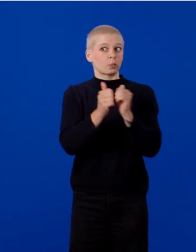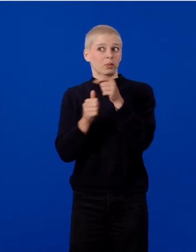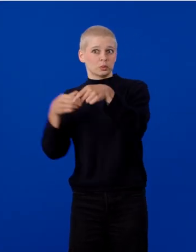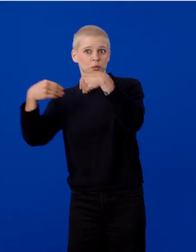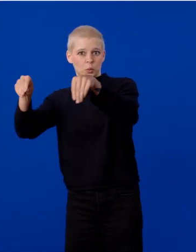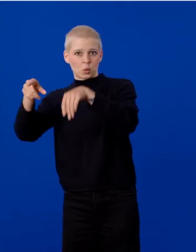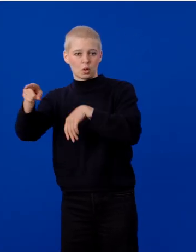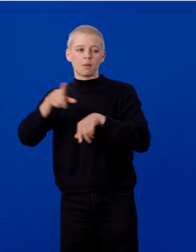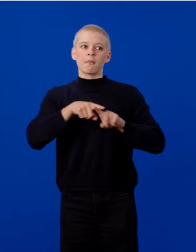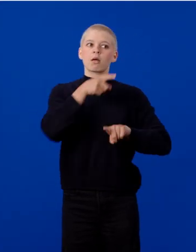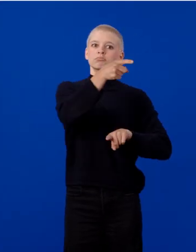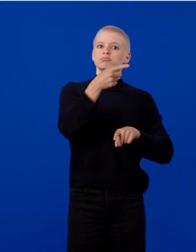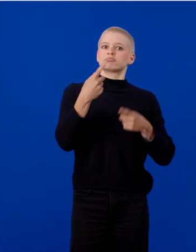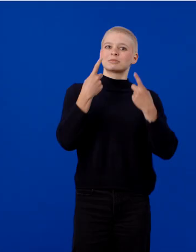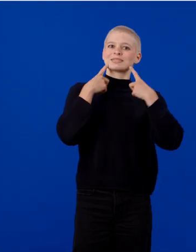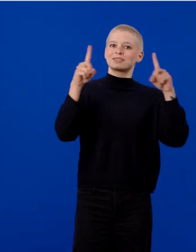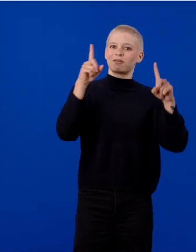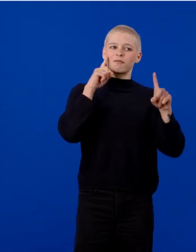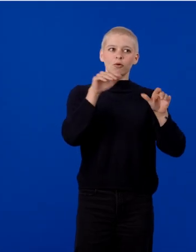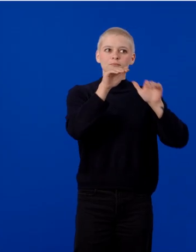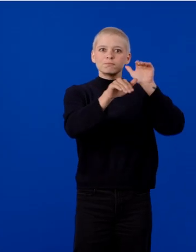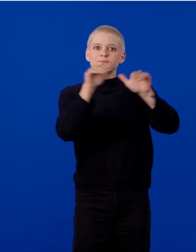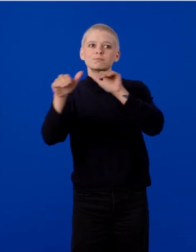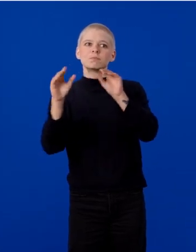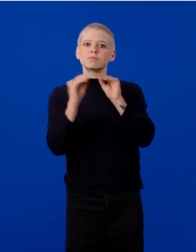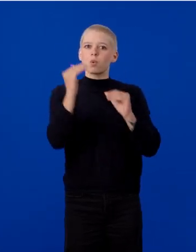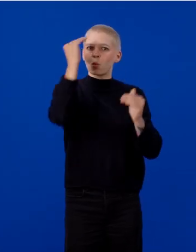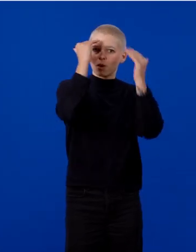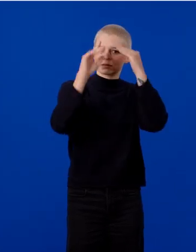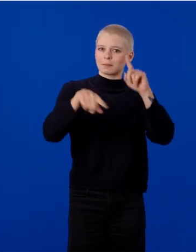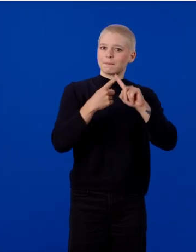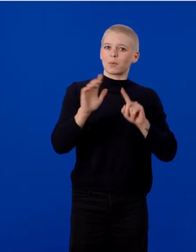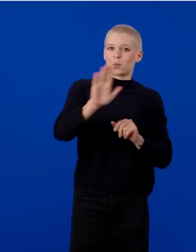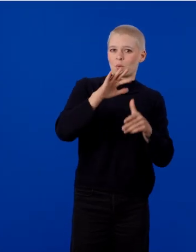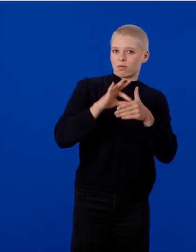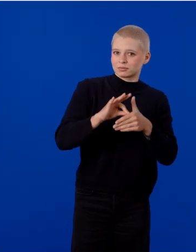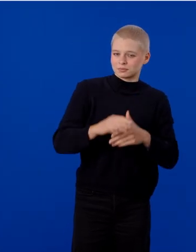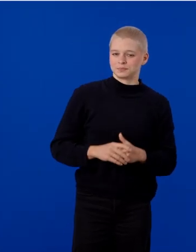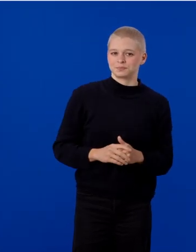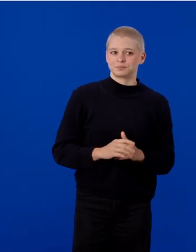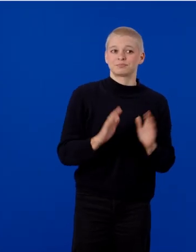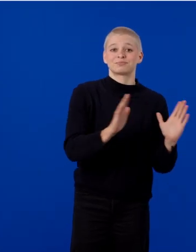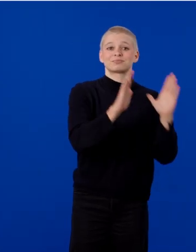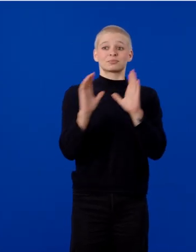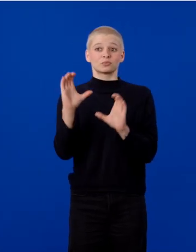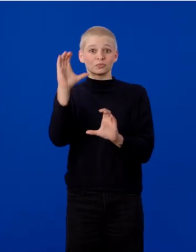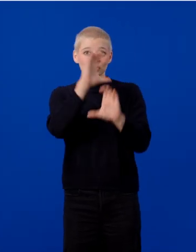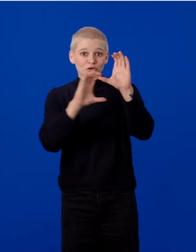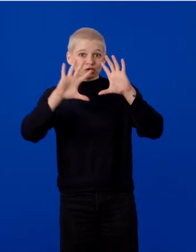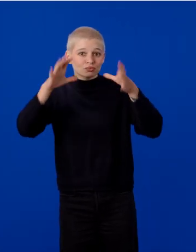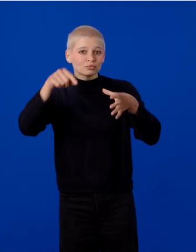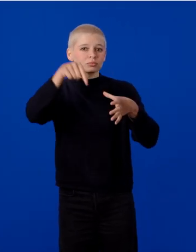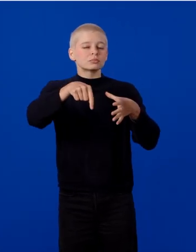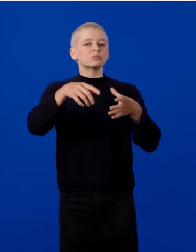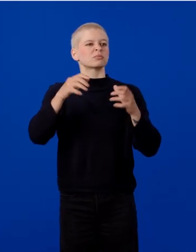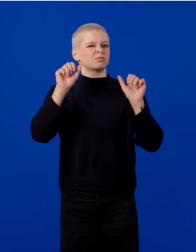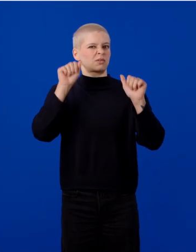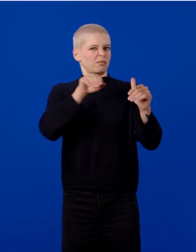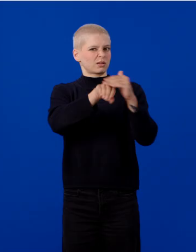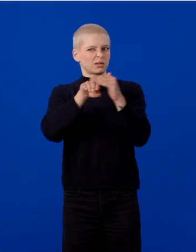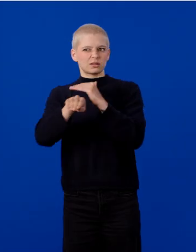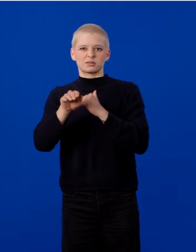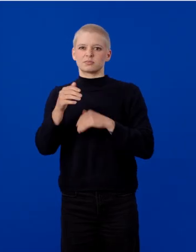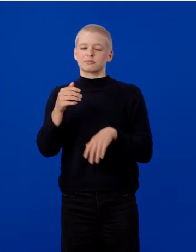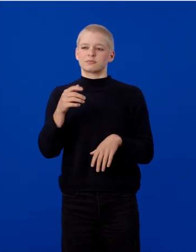at increasing awareness of your content. Our search vehicle is accessible across the platform on all